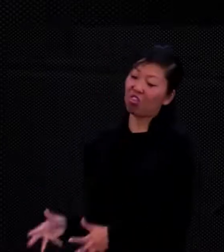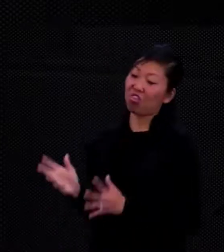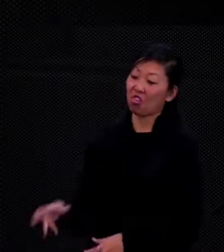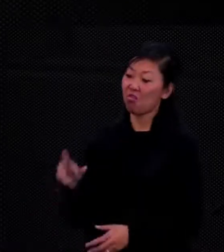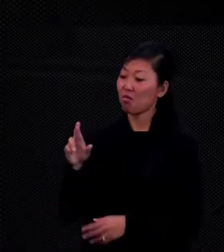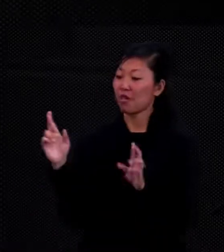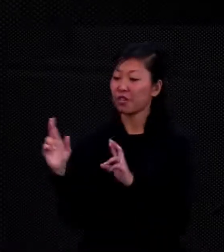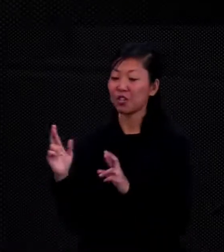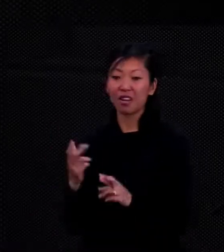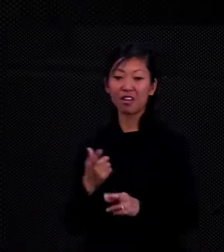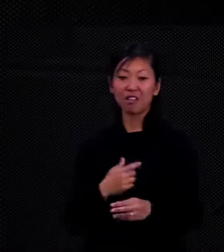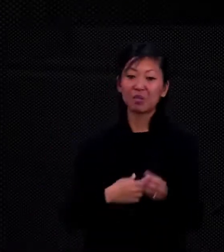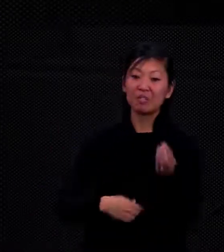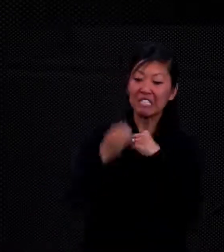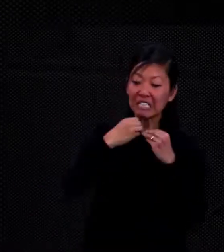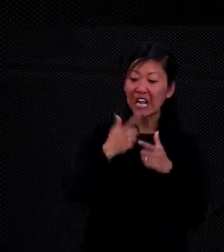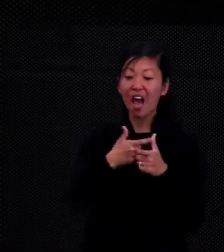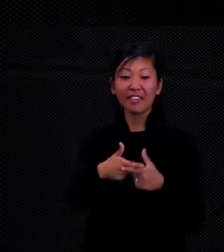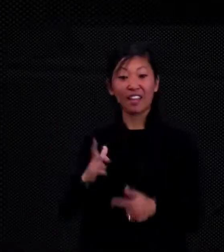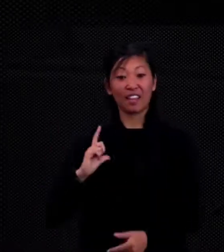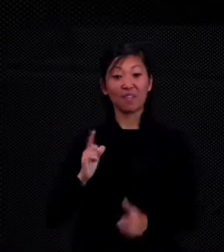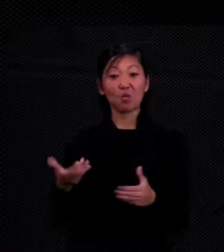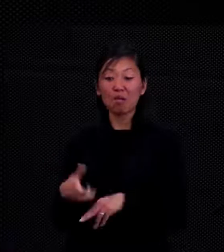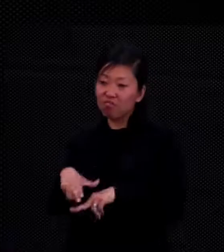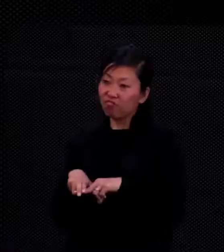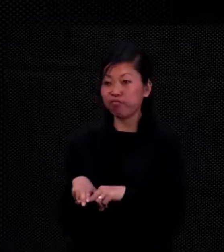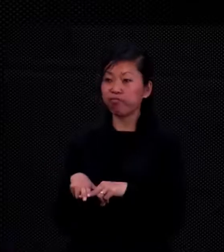room to sulk.